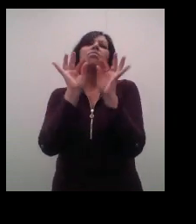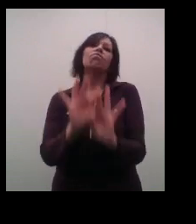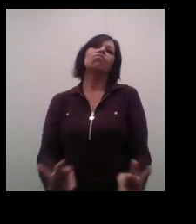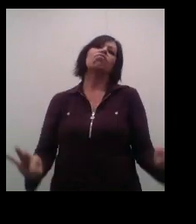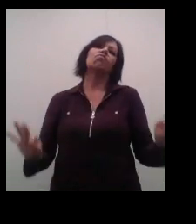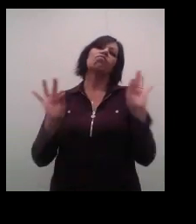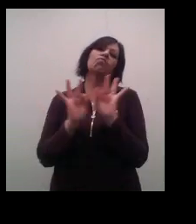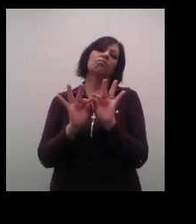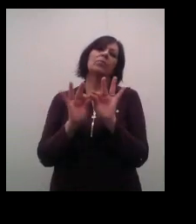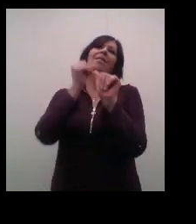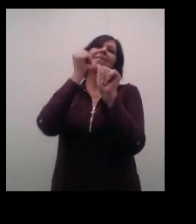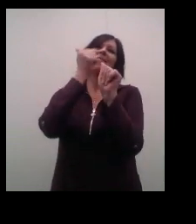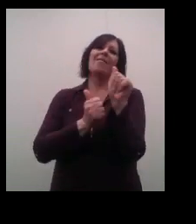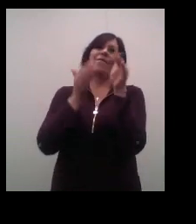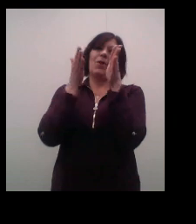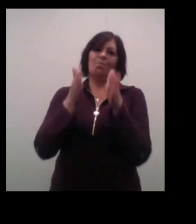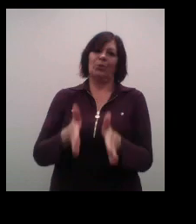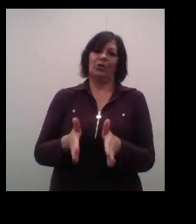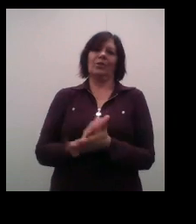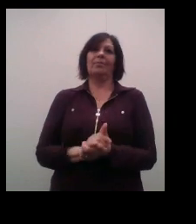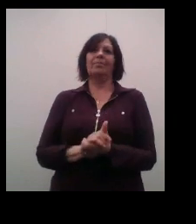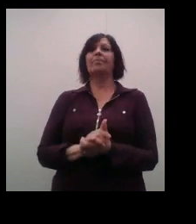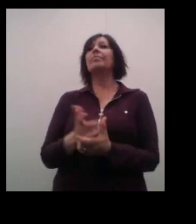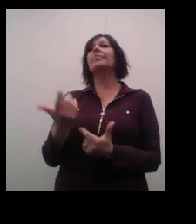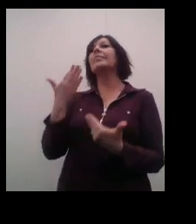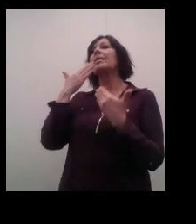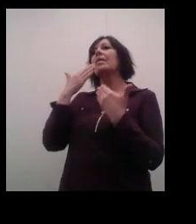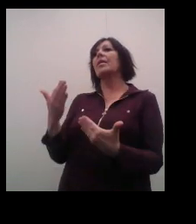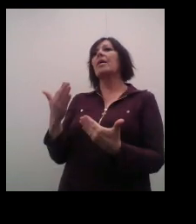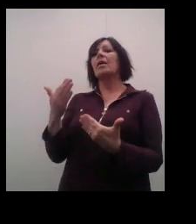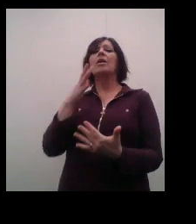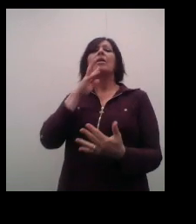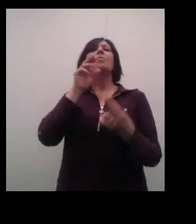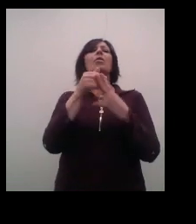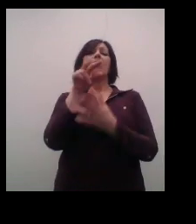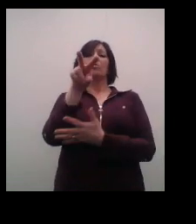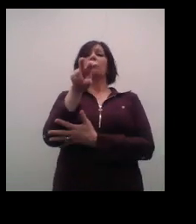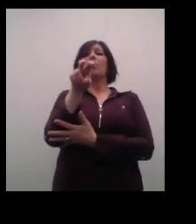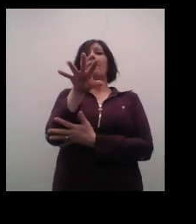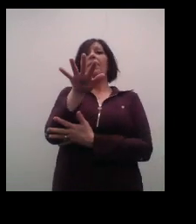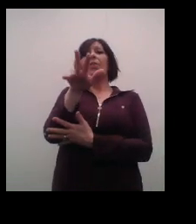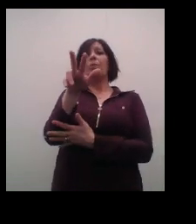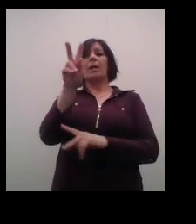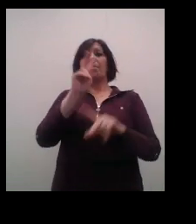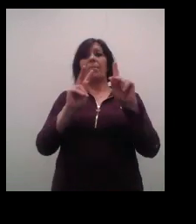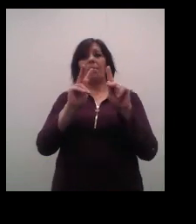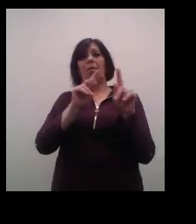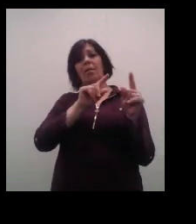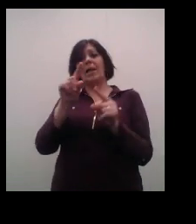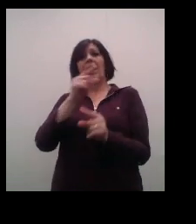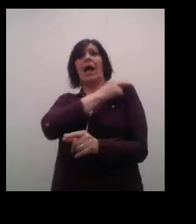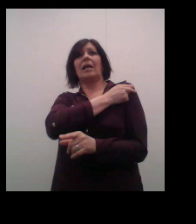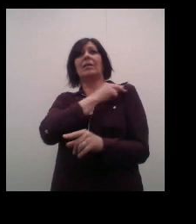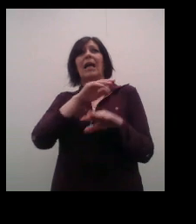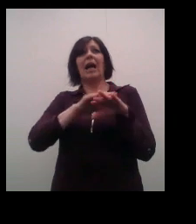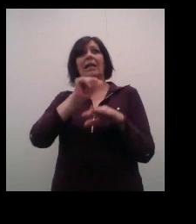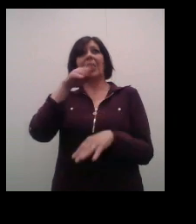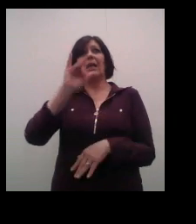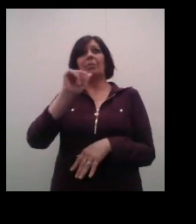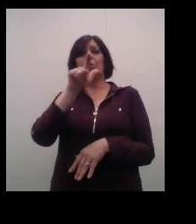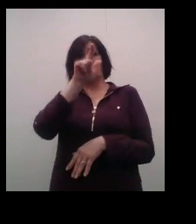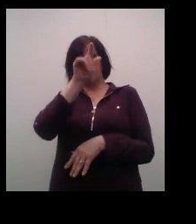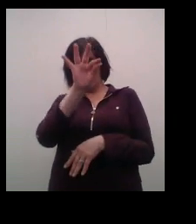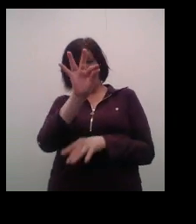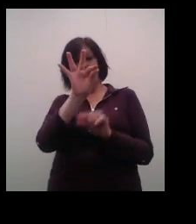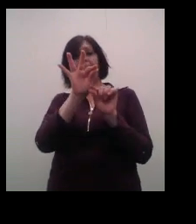person. Thank you. Now, we talked about 253 people being in the hospital as of April 29th.